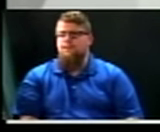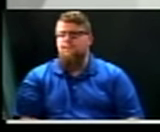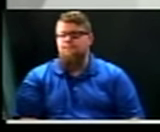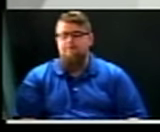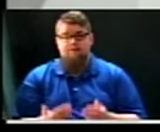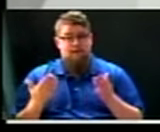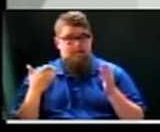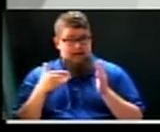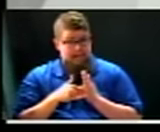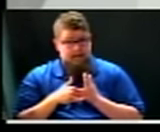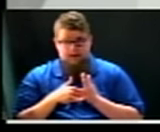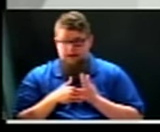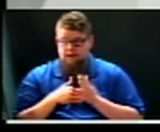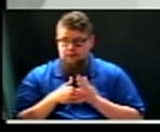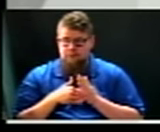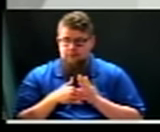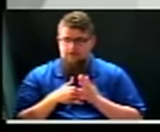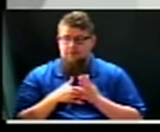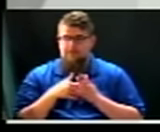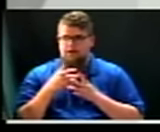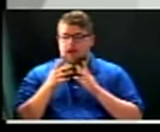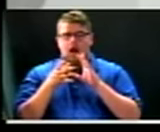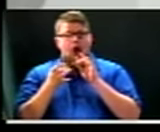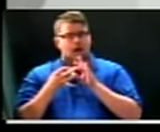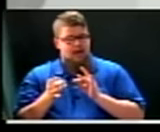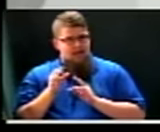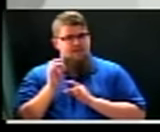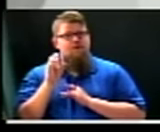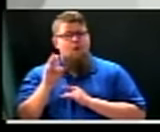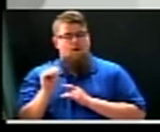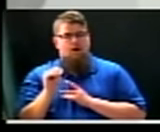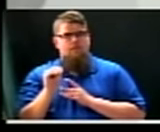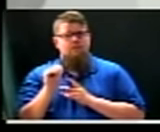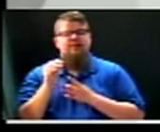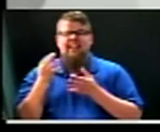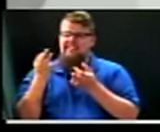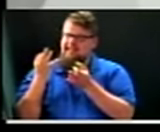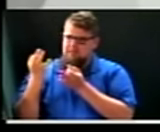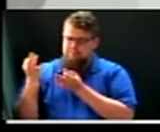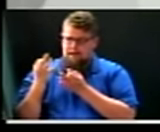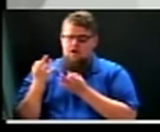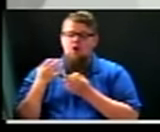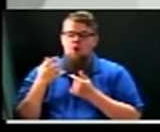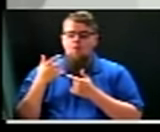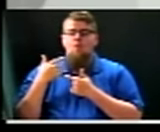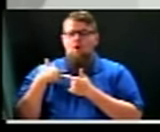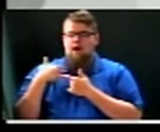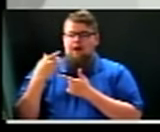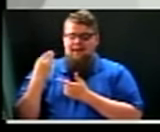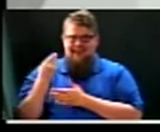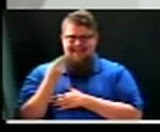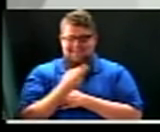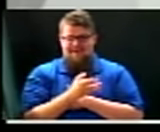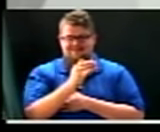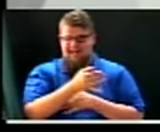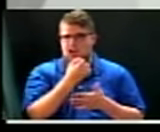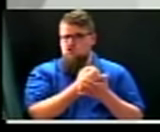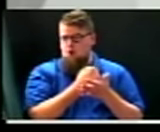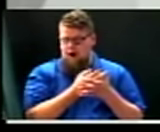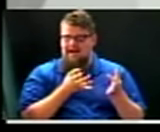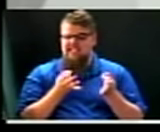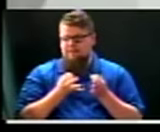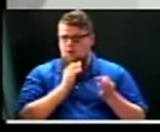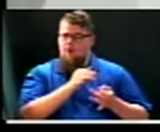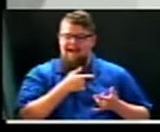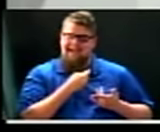Again, there's the context form that justifies why I gave the student the score that I gave the student. And